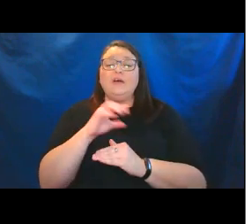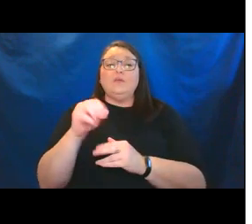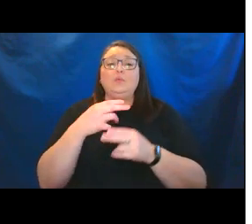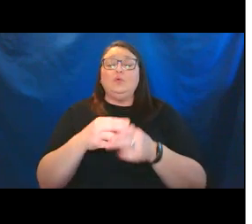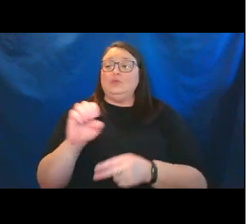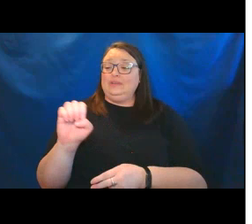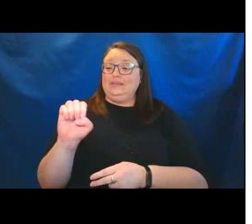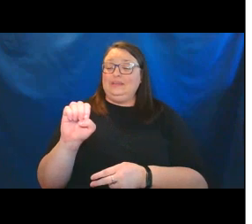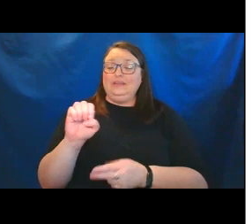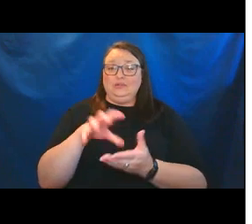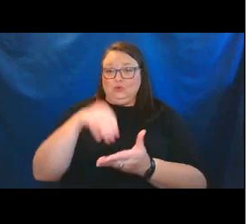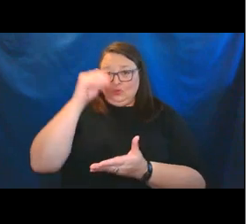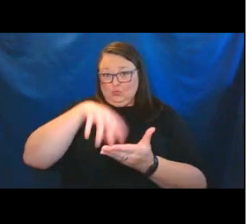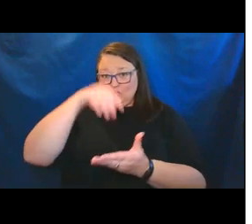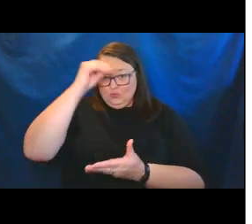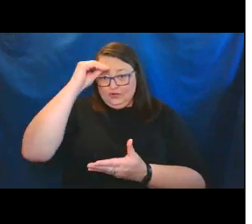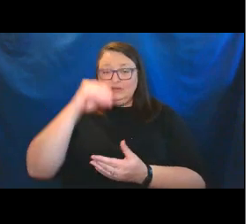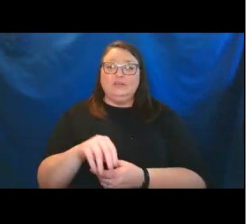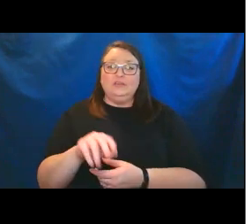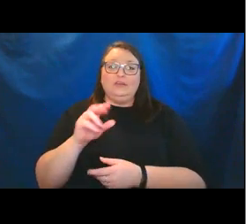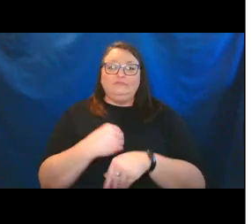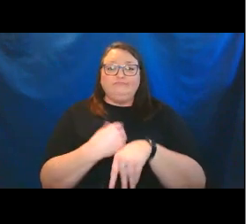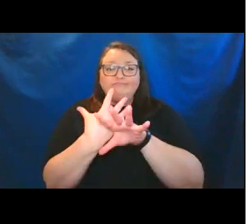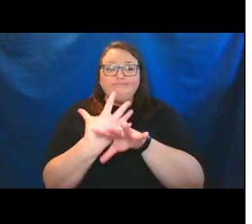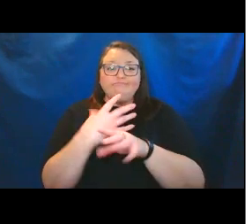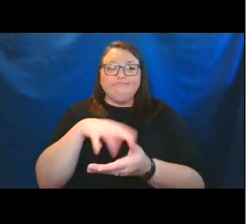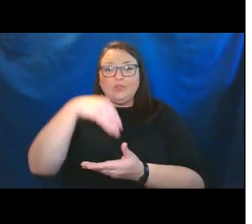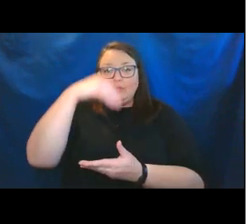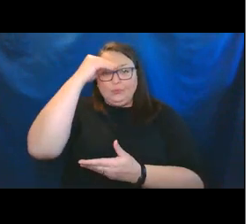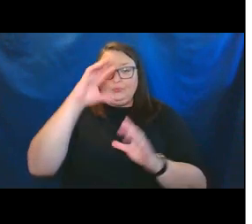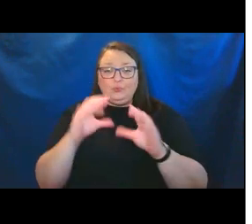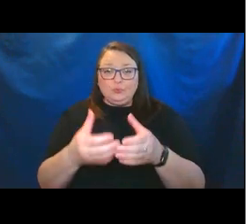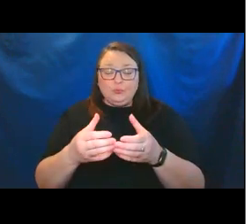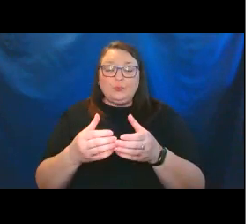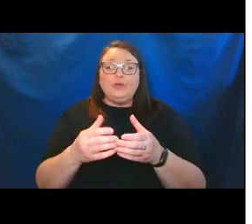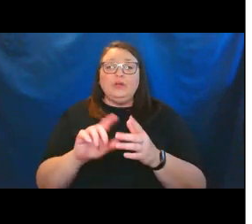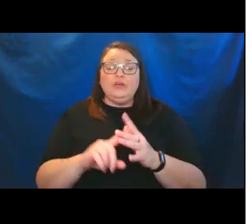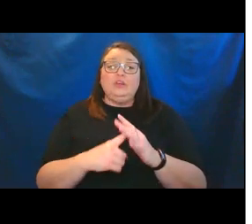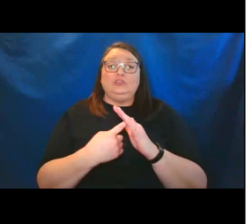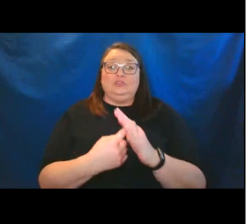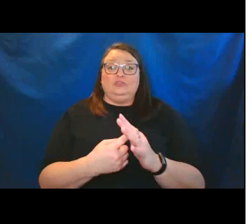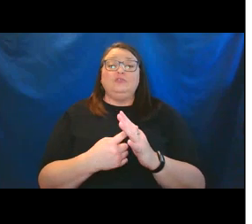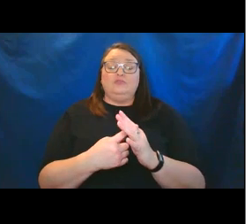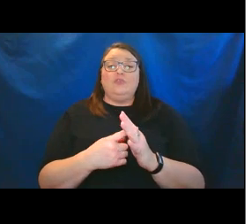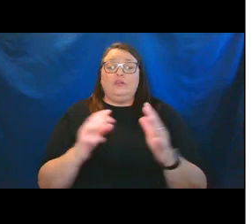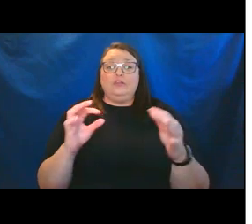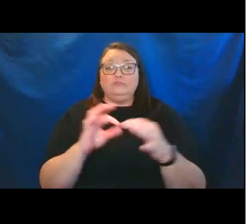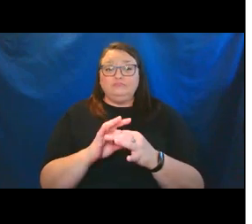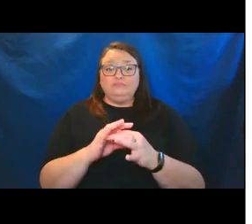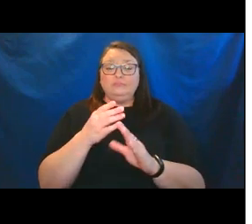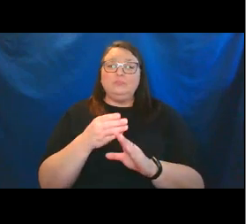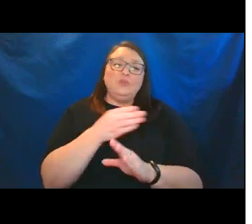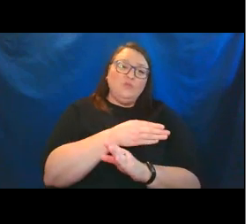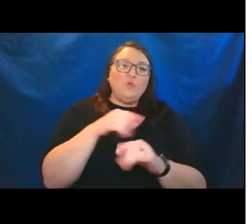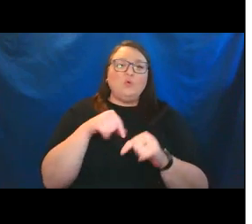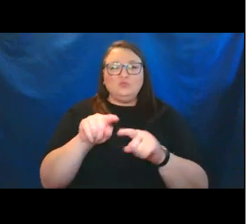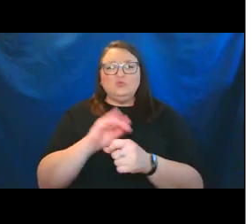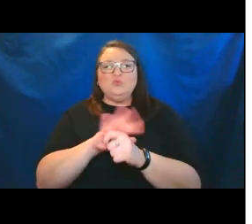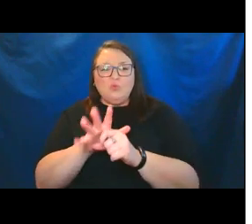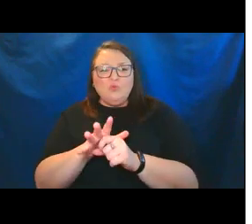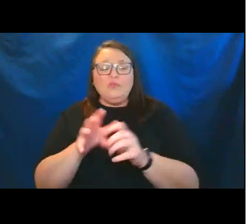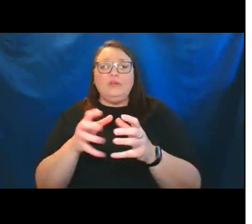this virtual learning group that really started coming online before and during COVID, has done a lot